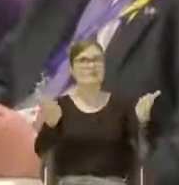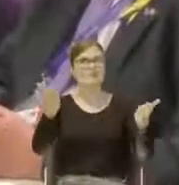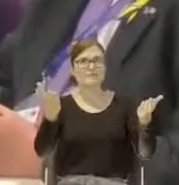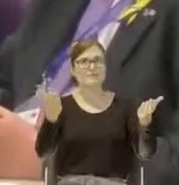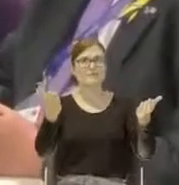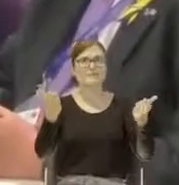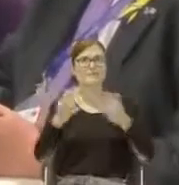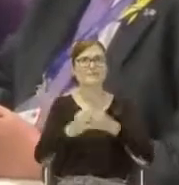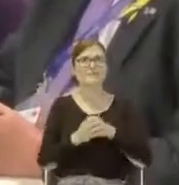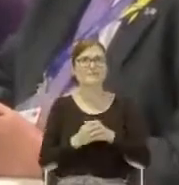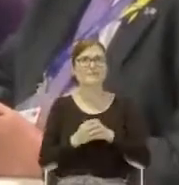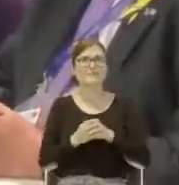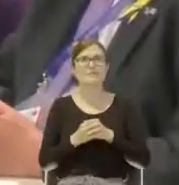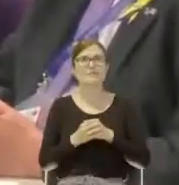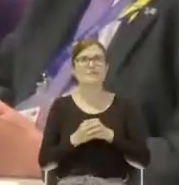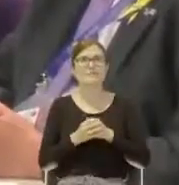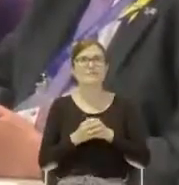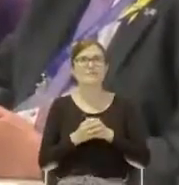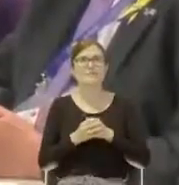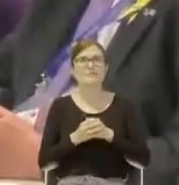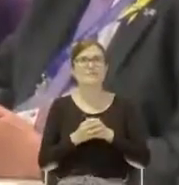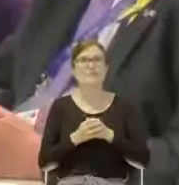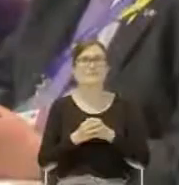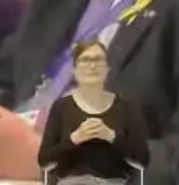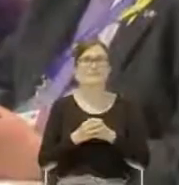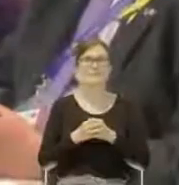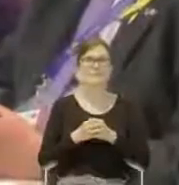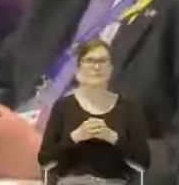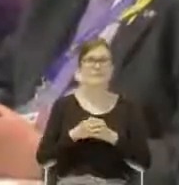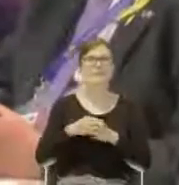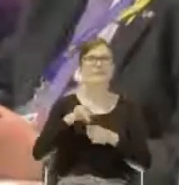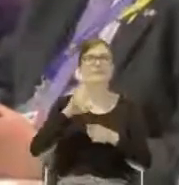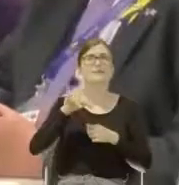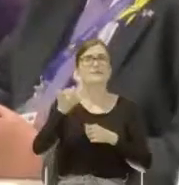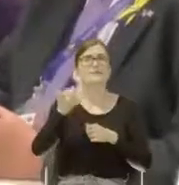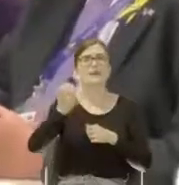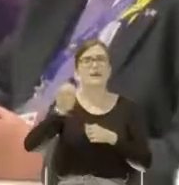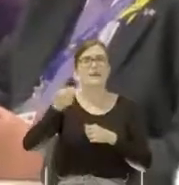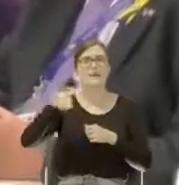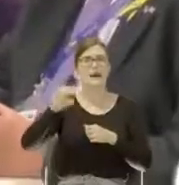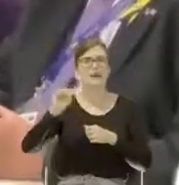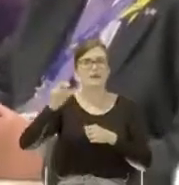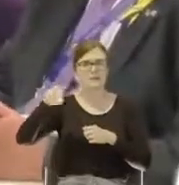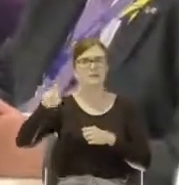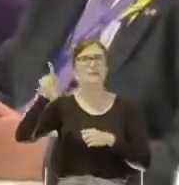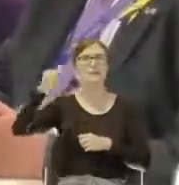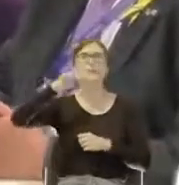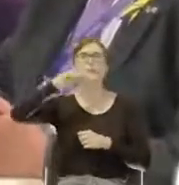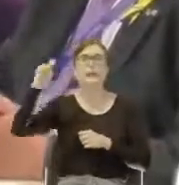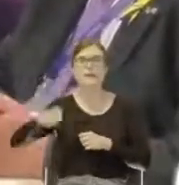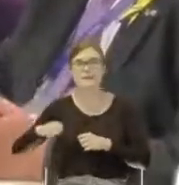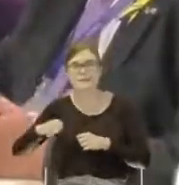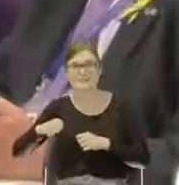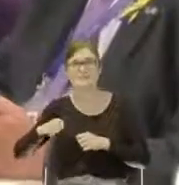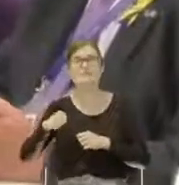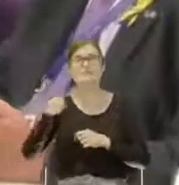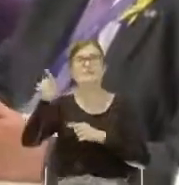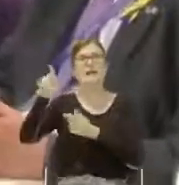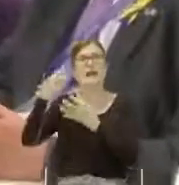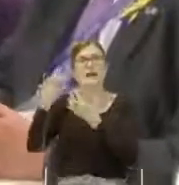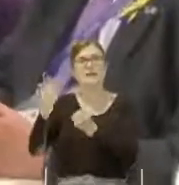in Yemen. We are talking about cities and the effort of local government to keep their local communities